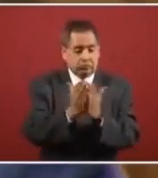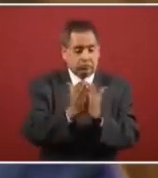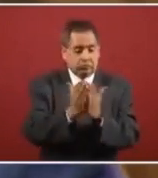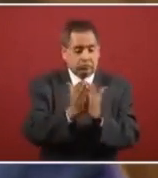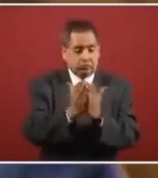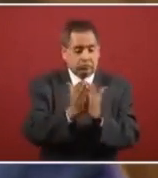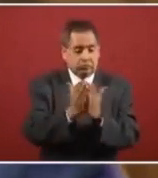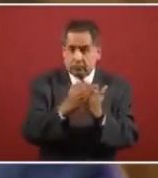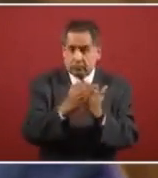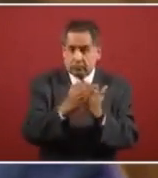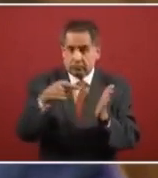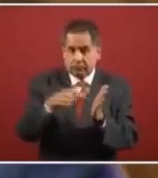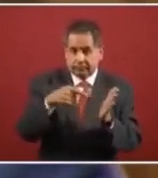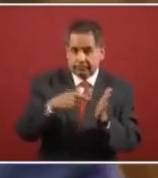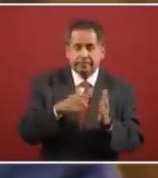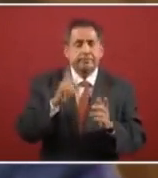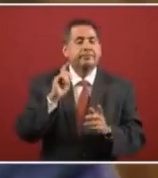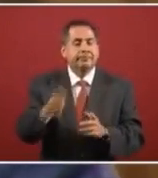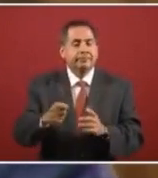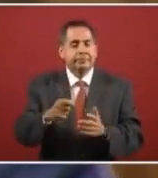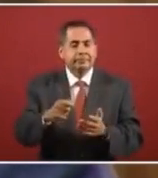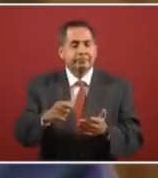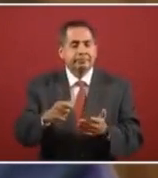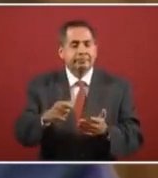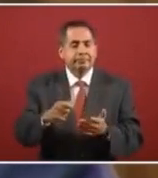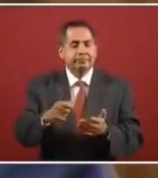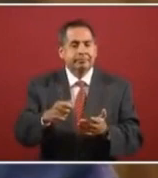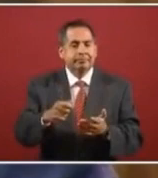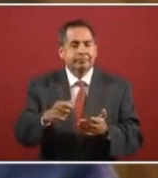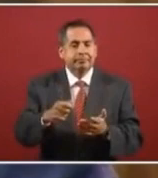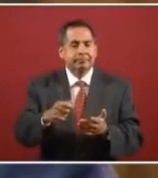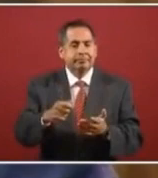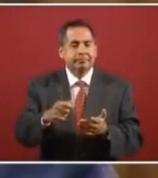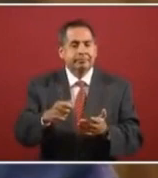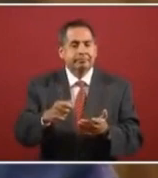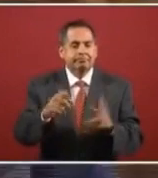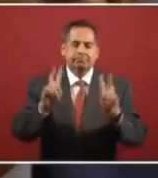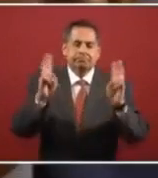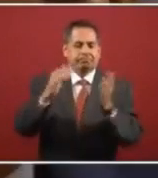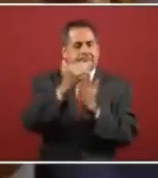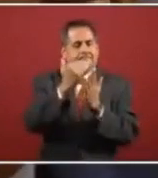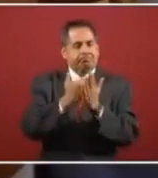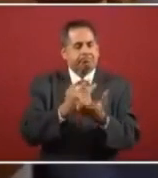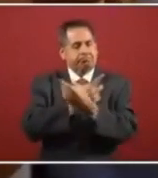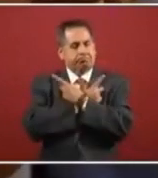500 samples of the morel card